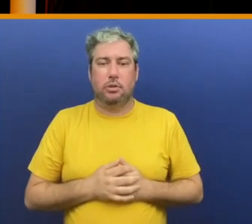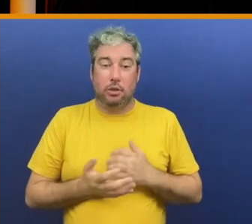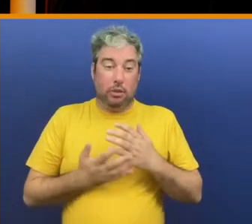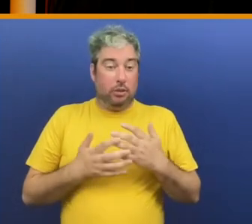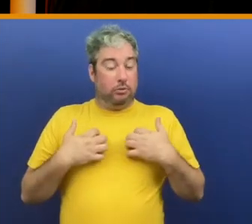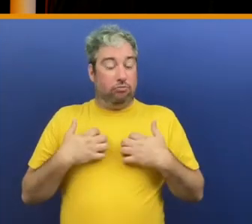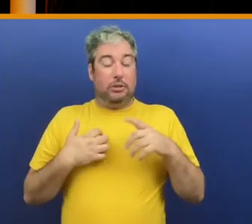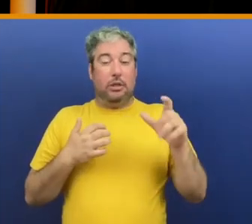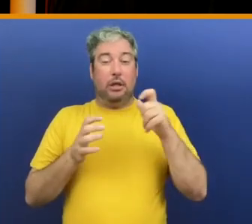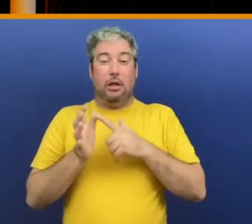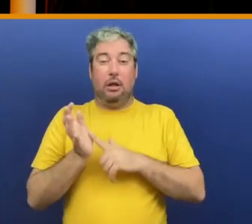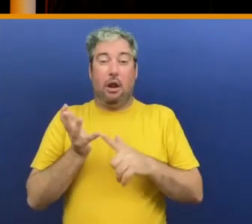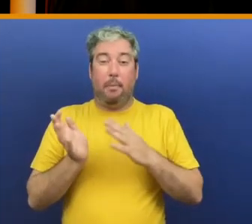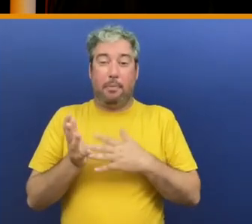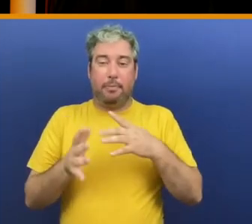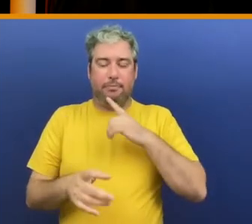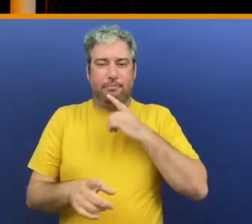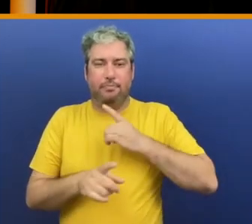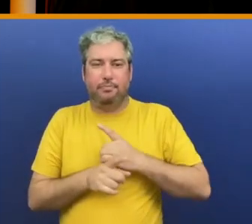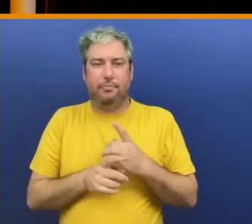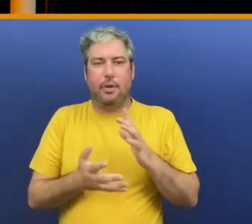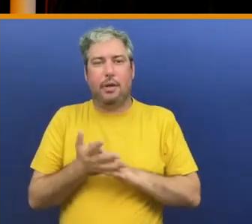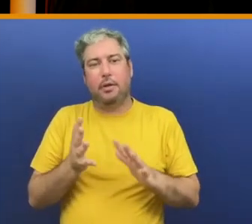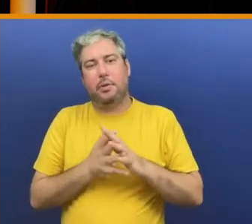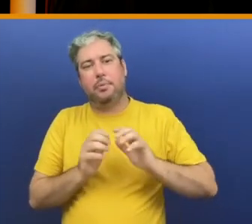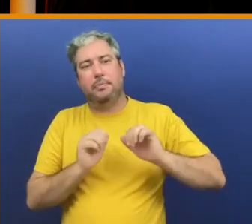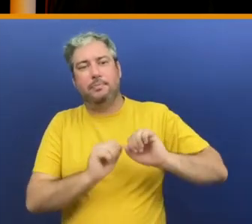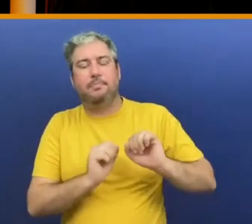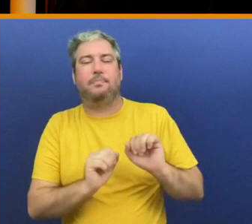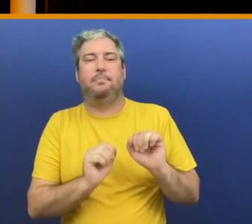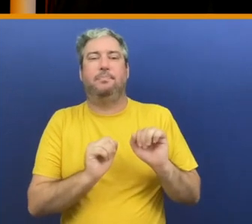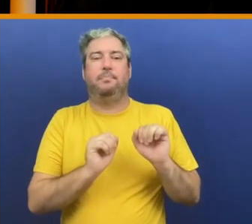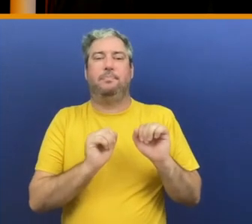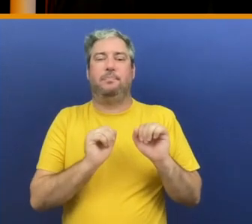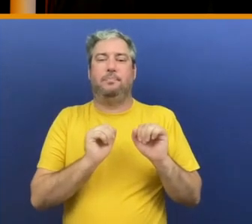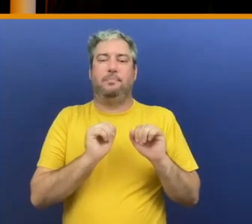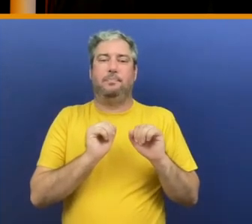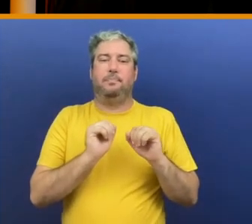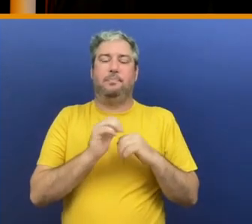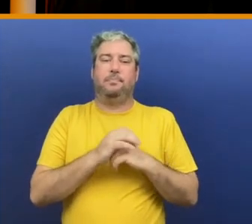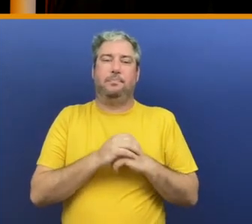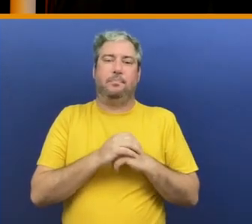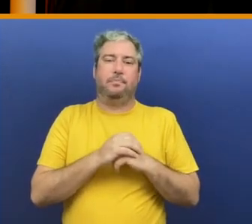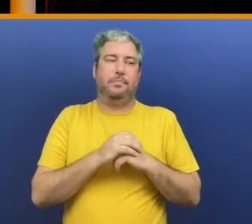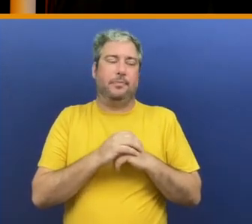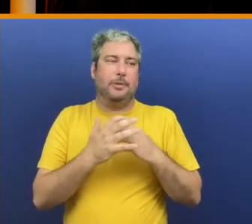United States. I myself had the pleasure of actually appearing in front of an Australian Select